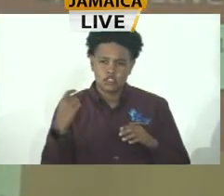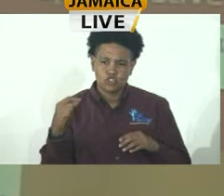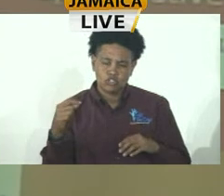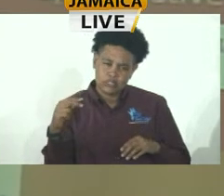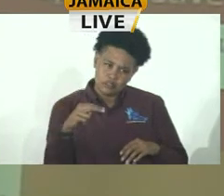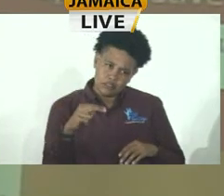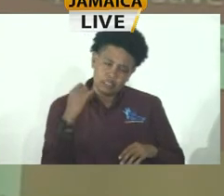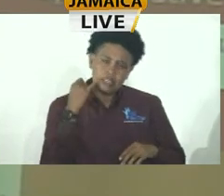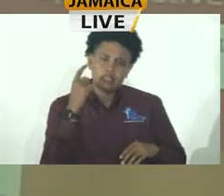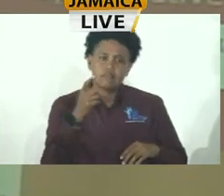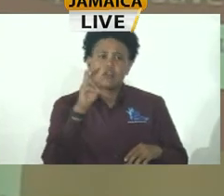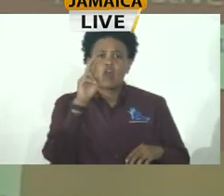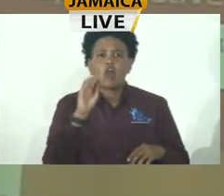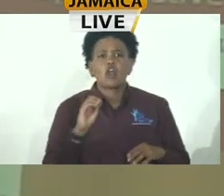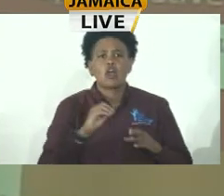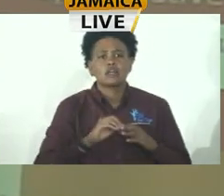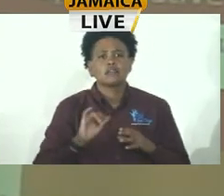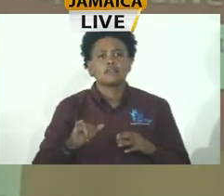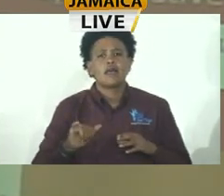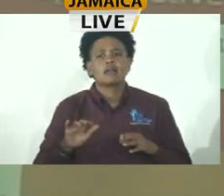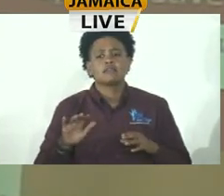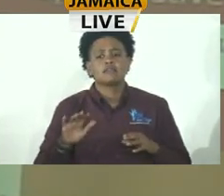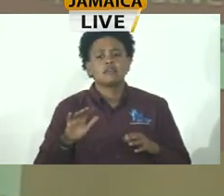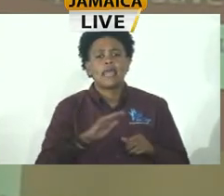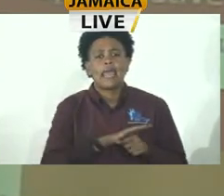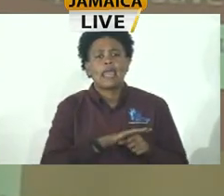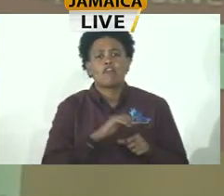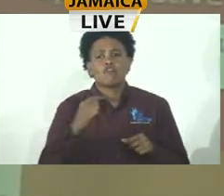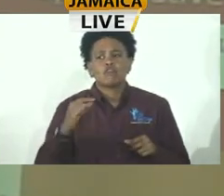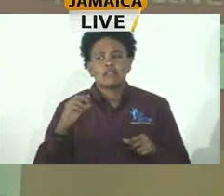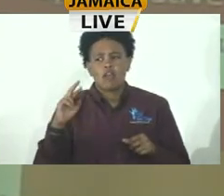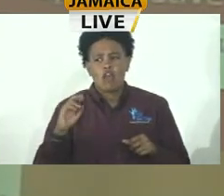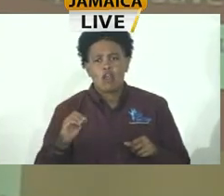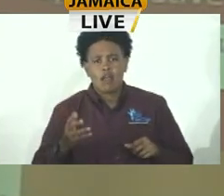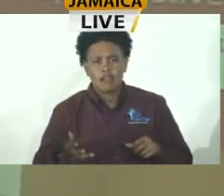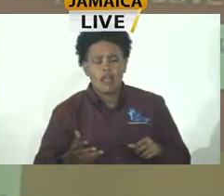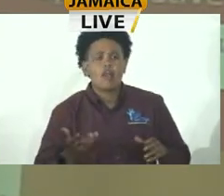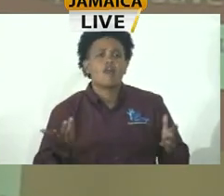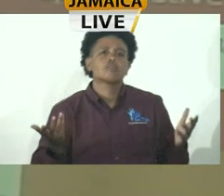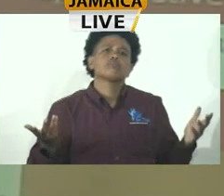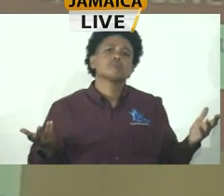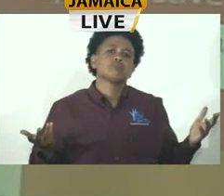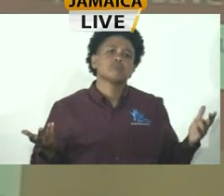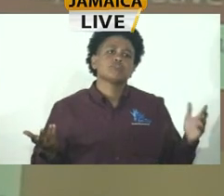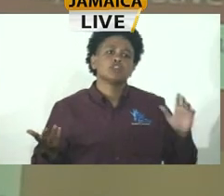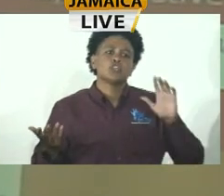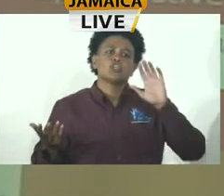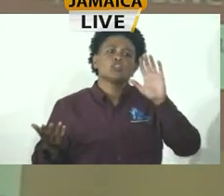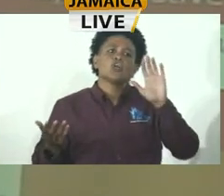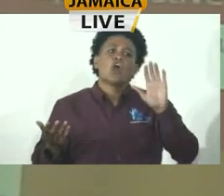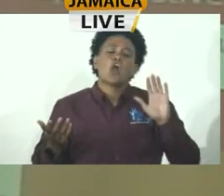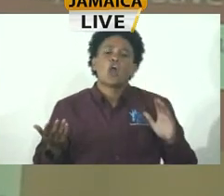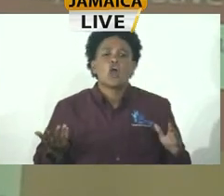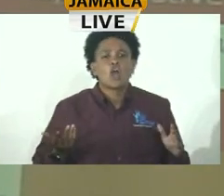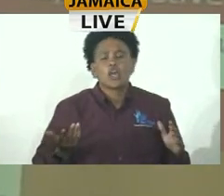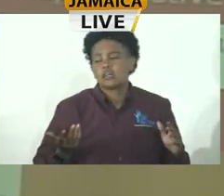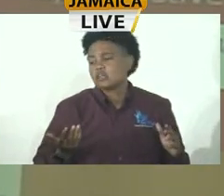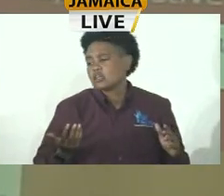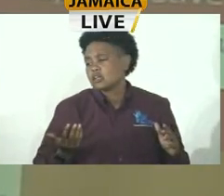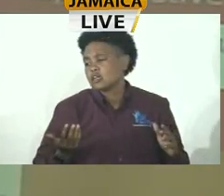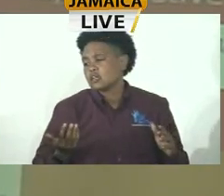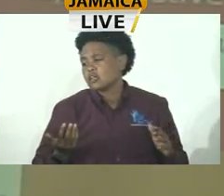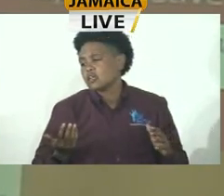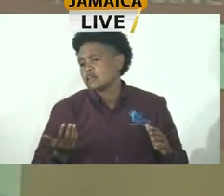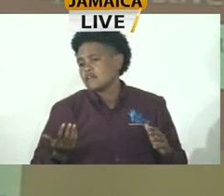you're are not is in that area then your your